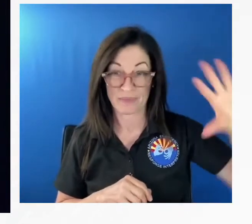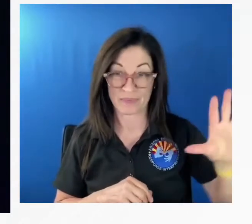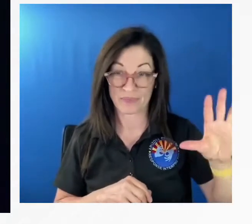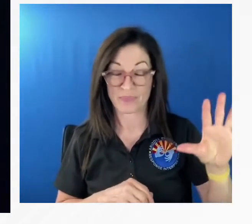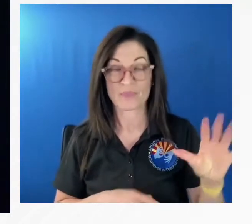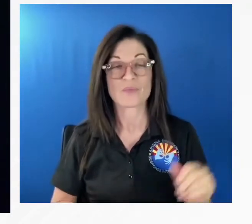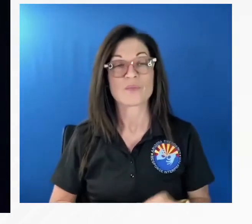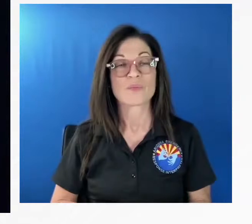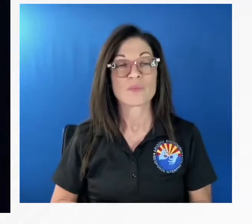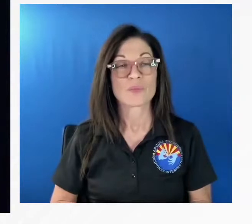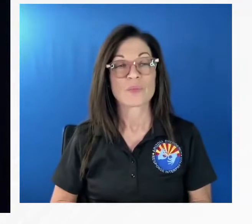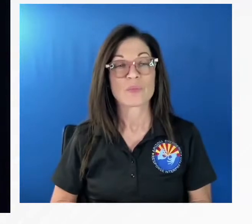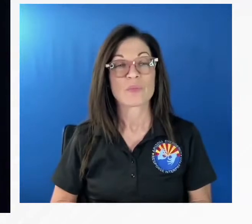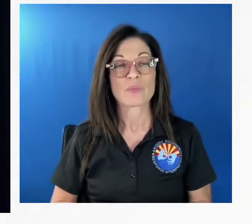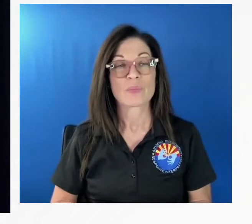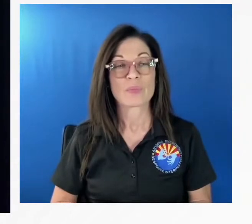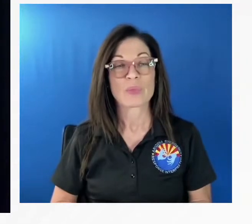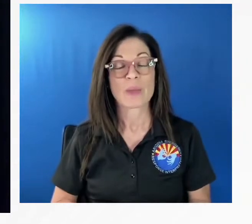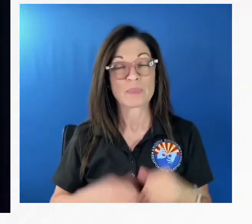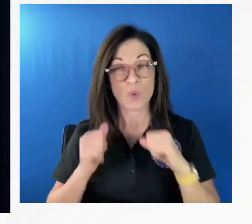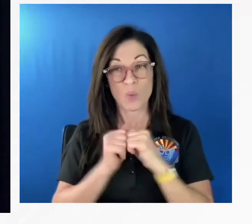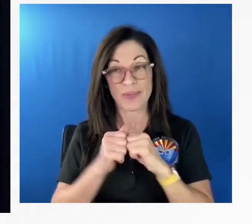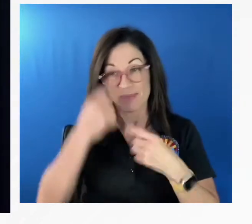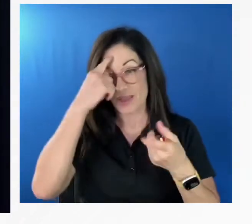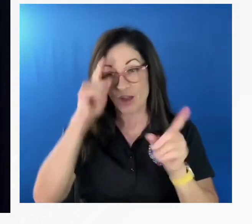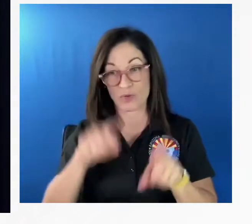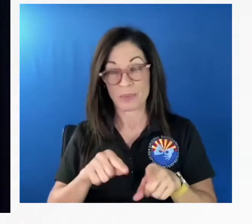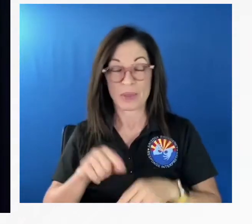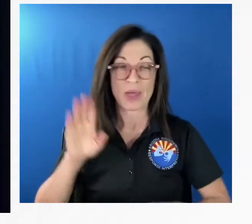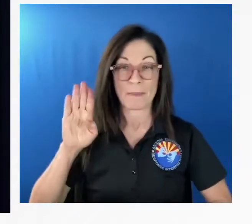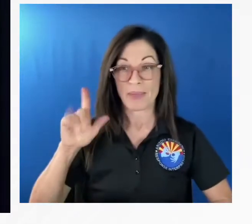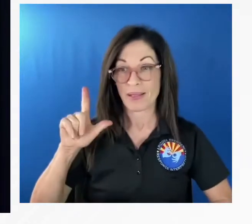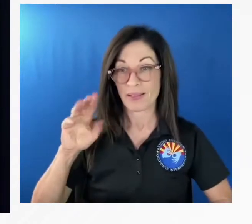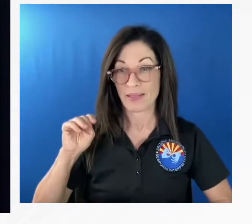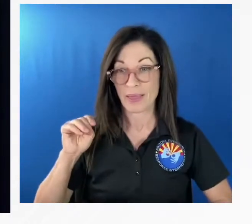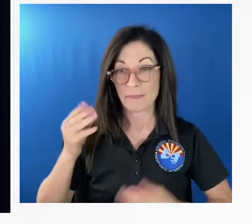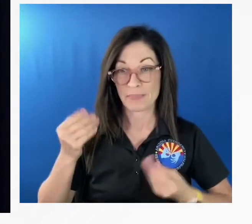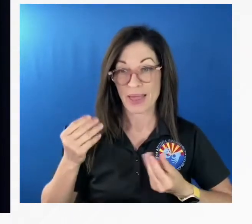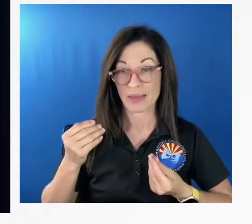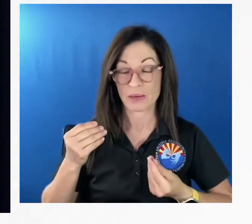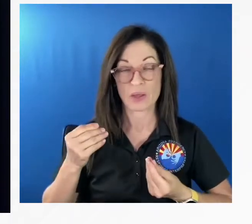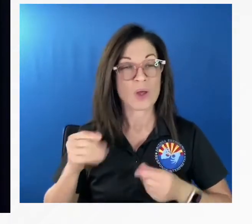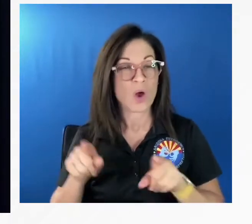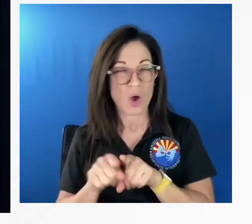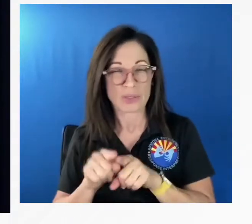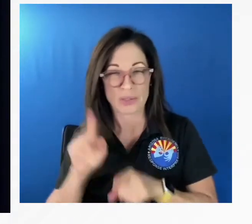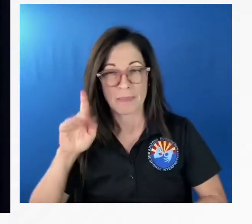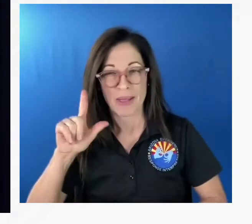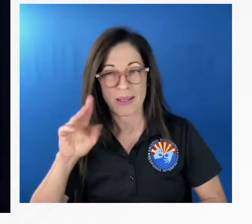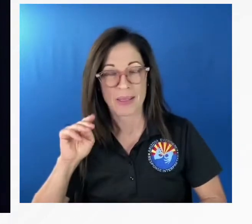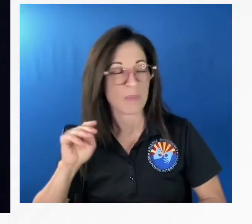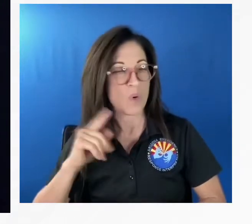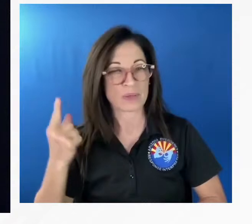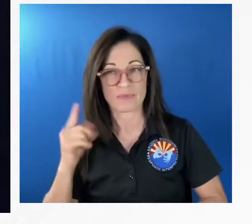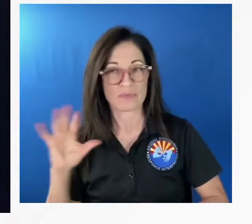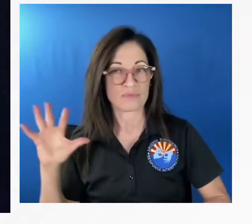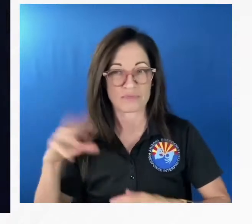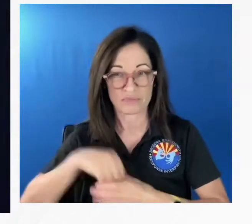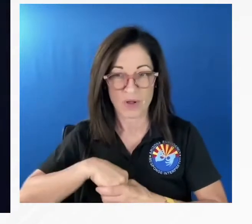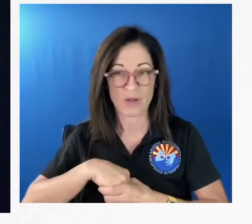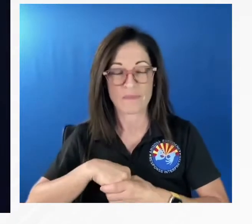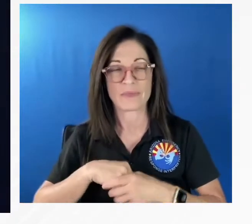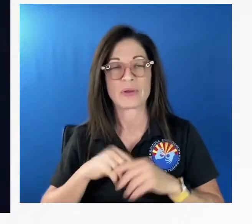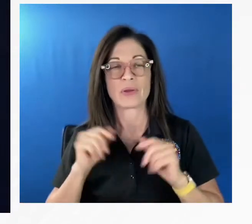agreement, those BLM lands, and BLM is always also very involved in these